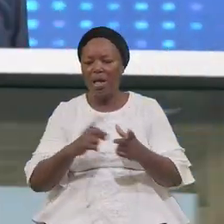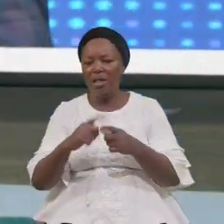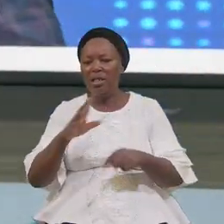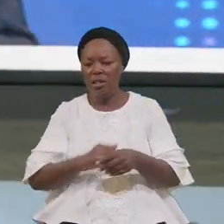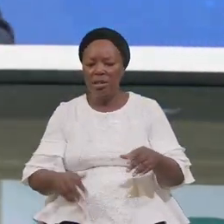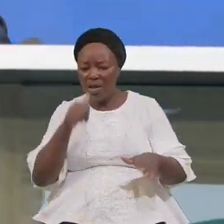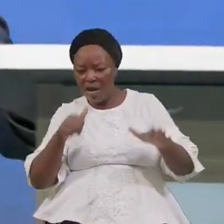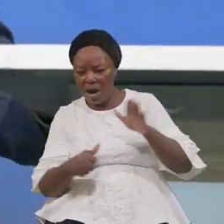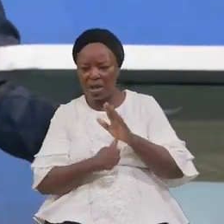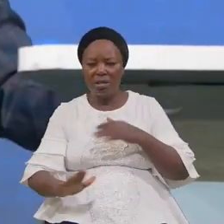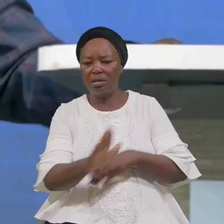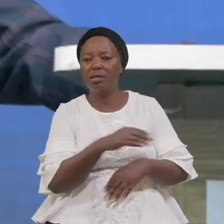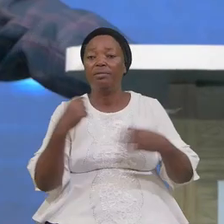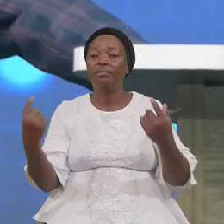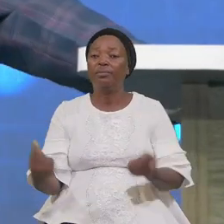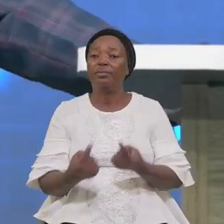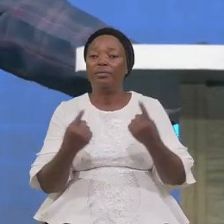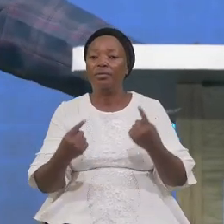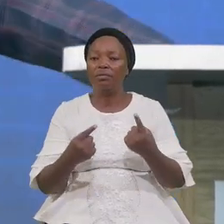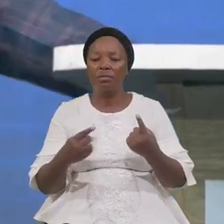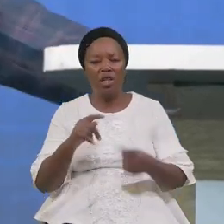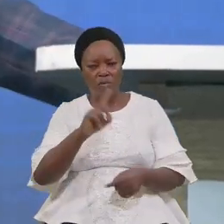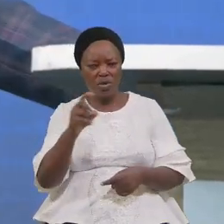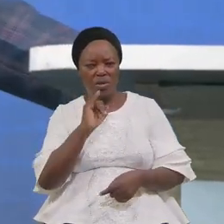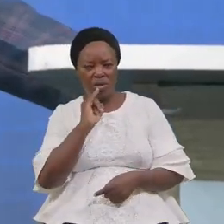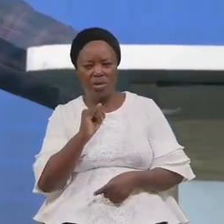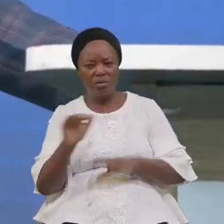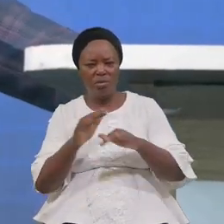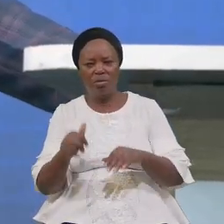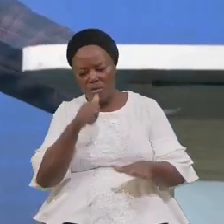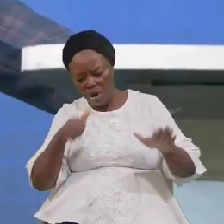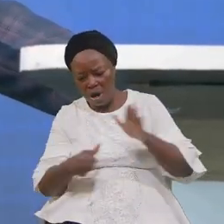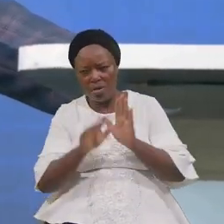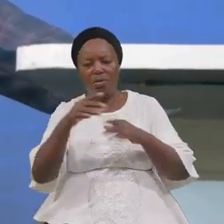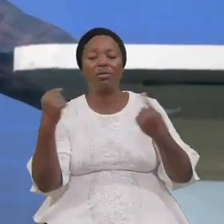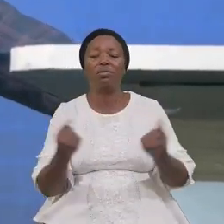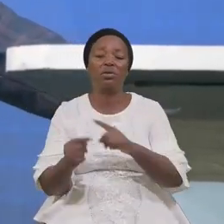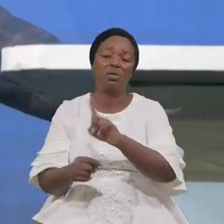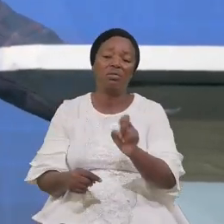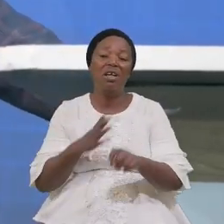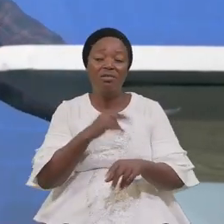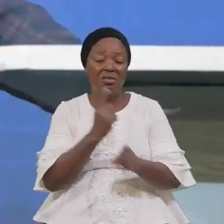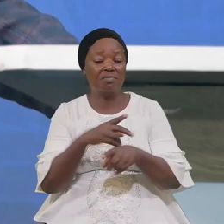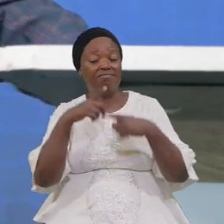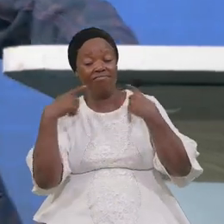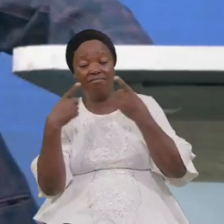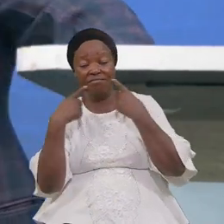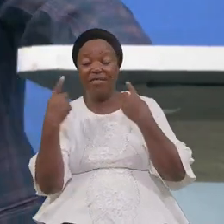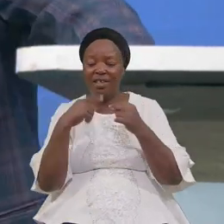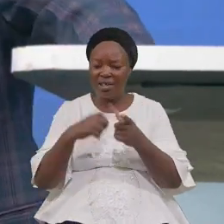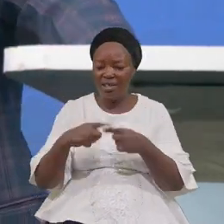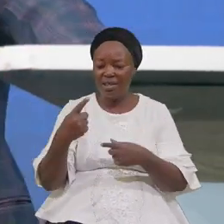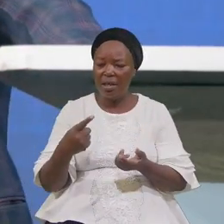their sin. Do you cover your sin? Are you putting on a smile? As if you